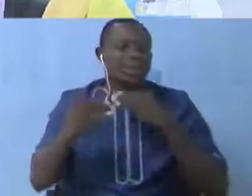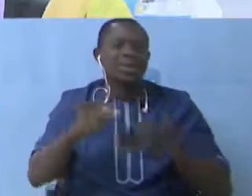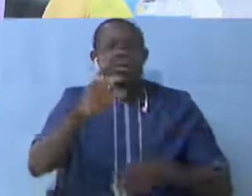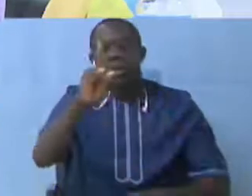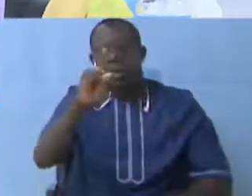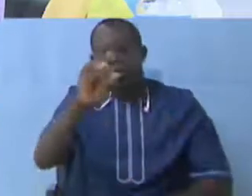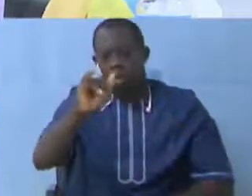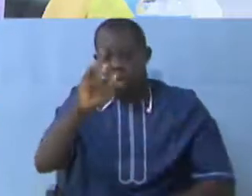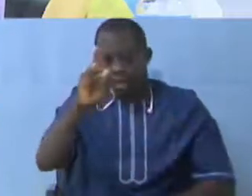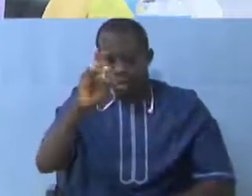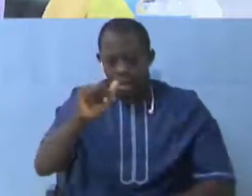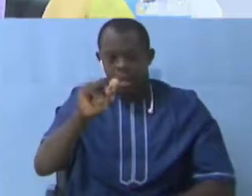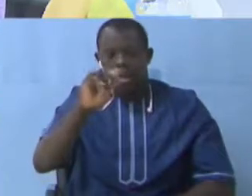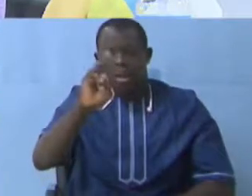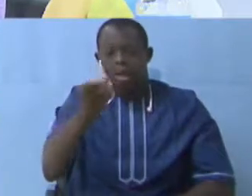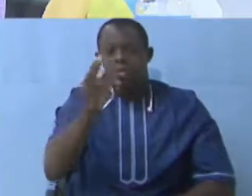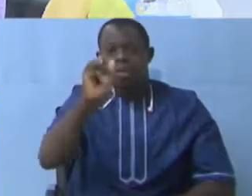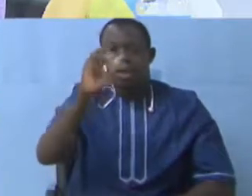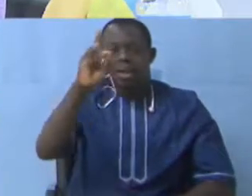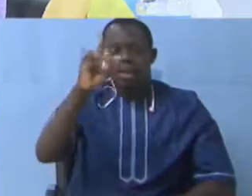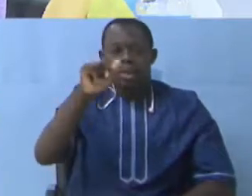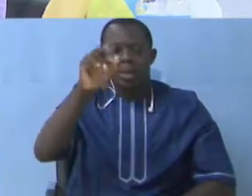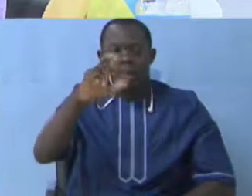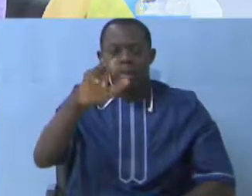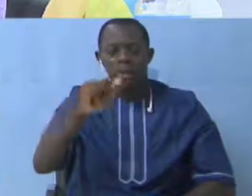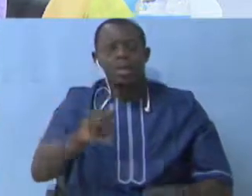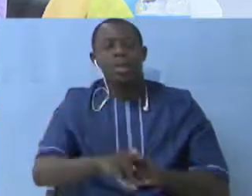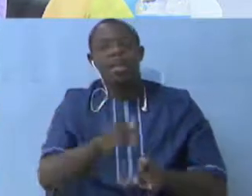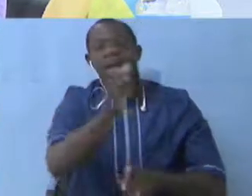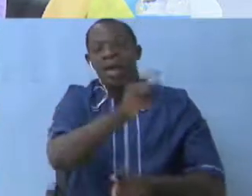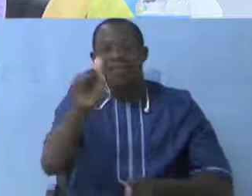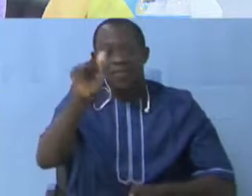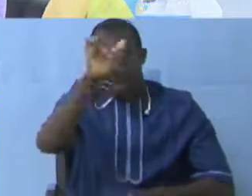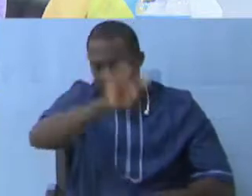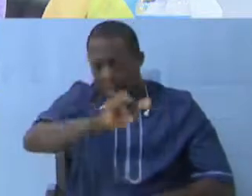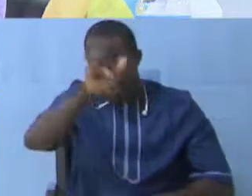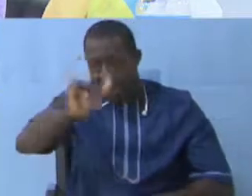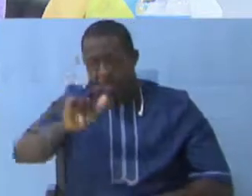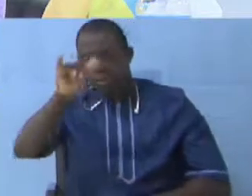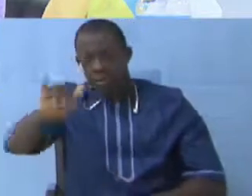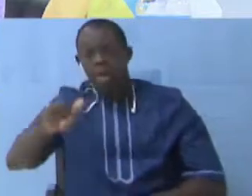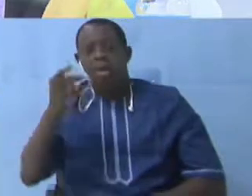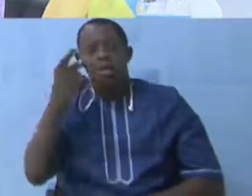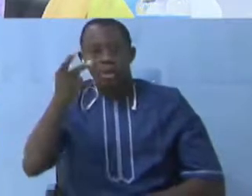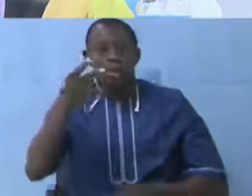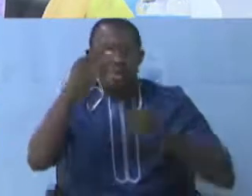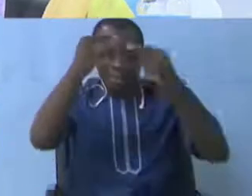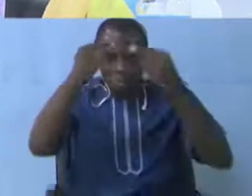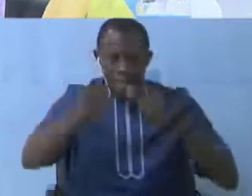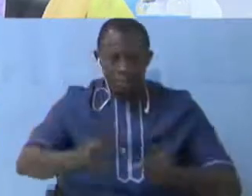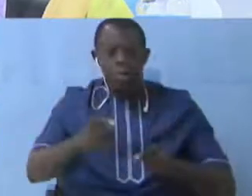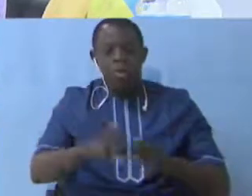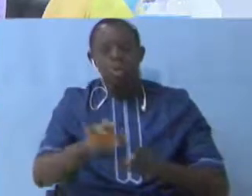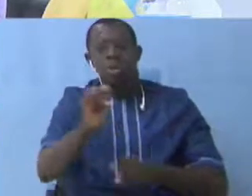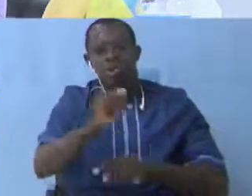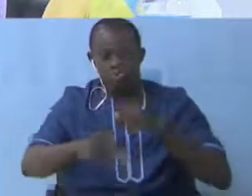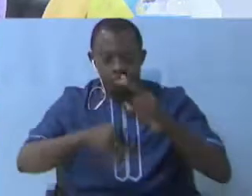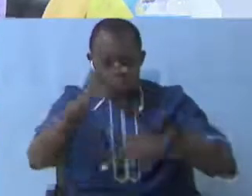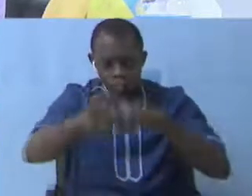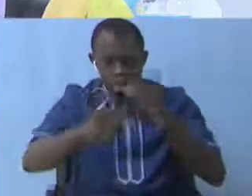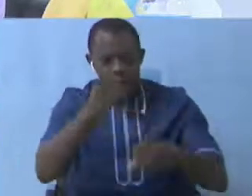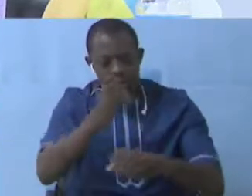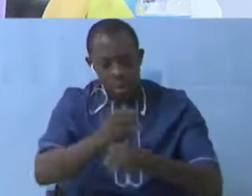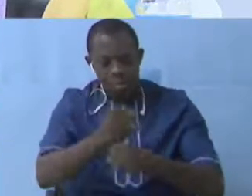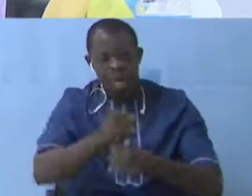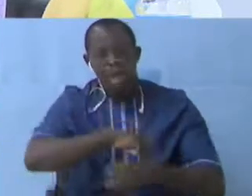Haidara. So every year you see those statements have been consistently made and